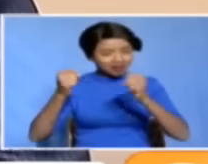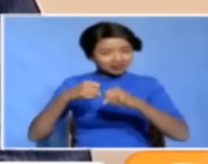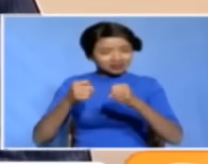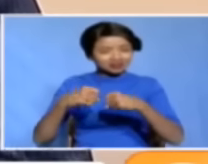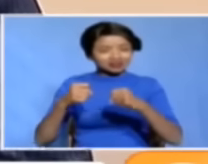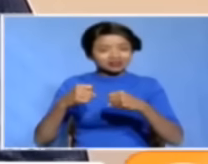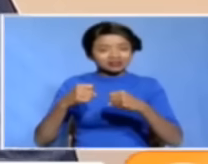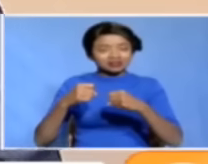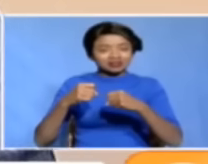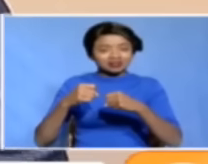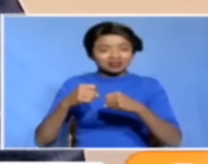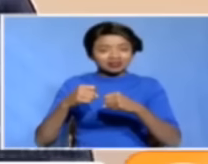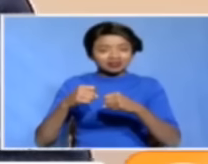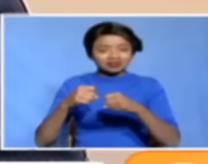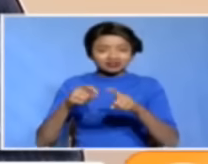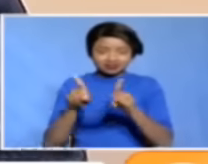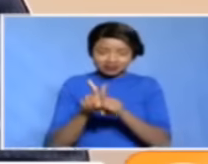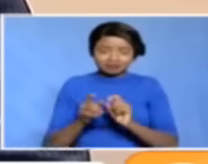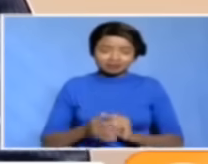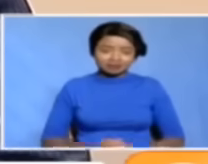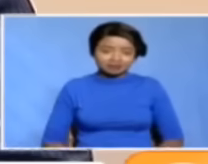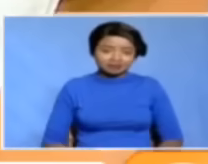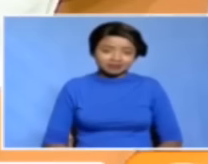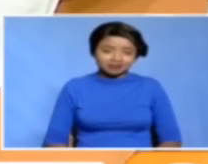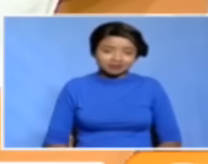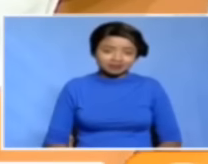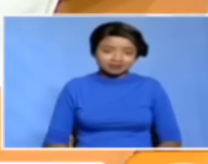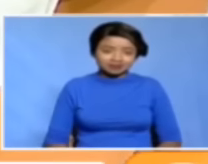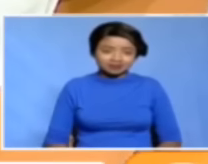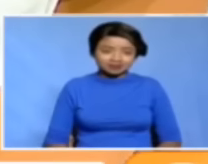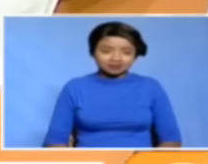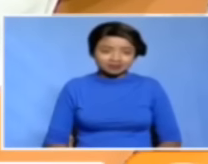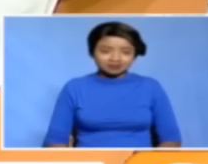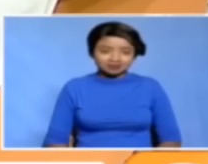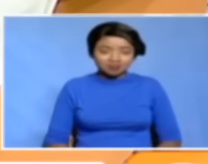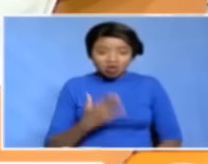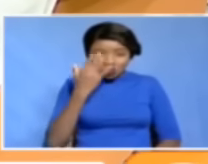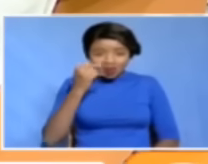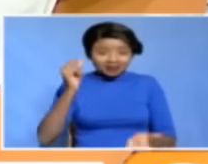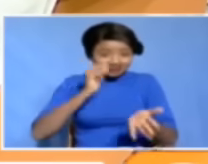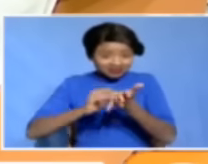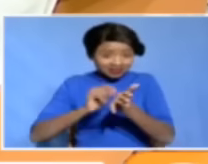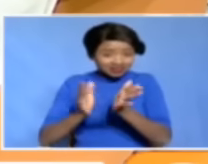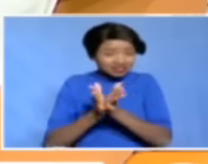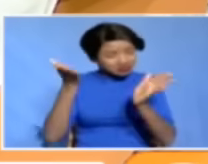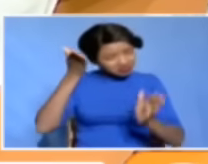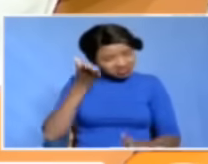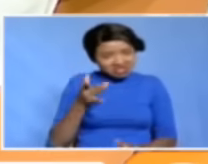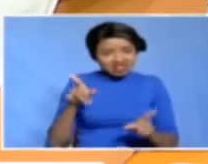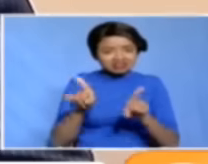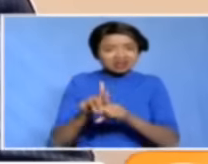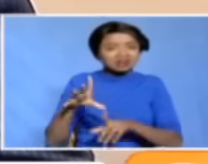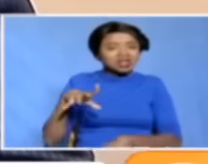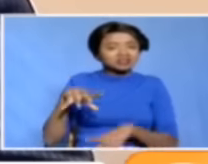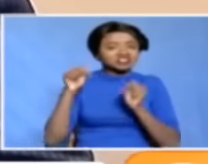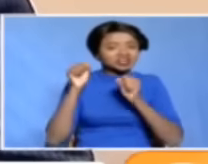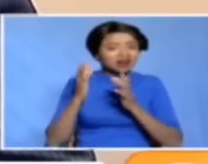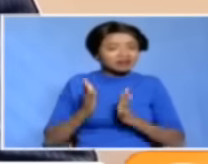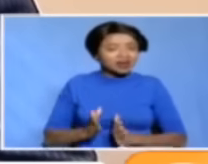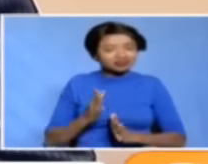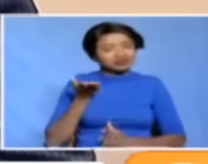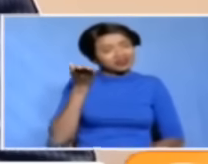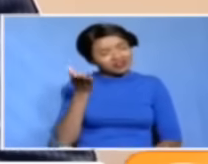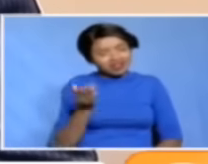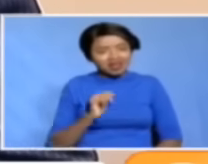party leader and the deputy party leader. All right, the embassy. And of course, even our party secretary general was there and the chairman. We have also agreed that going